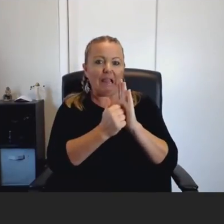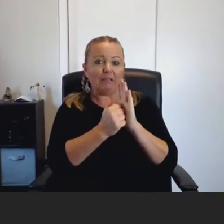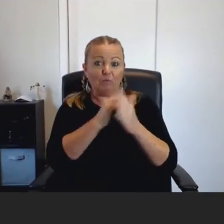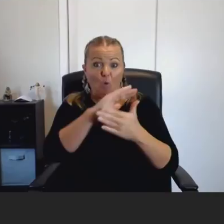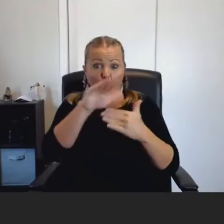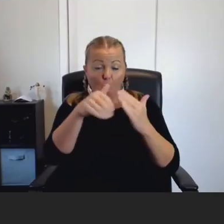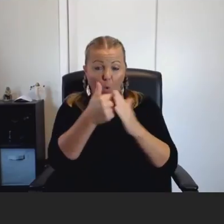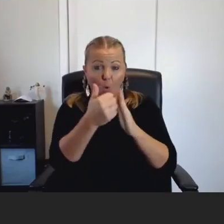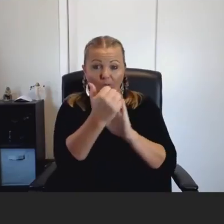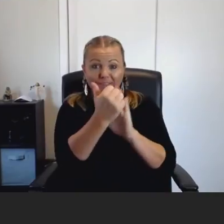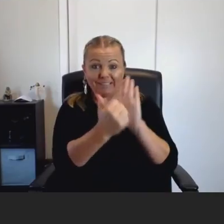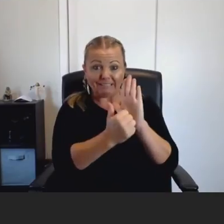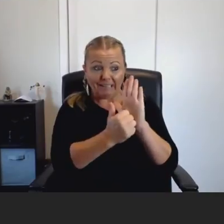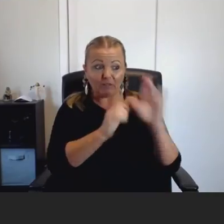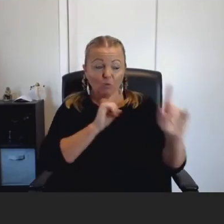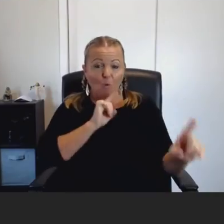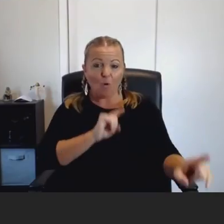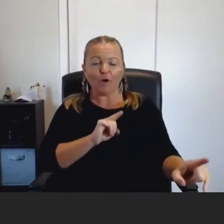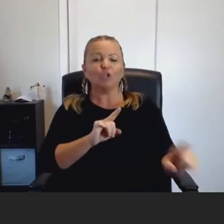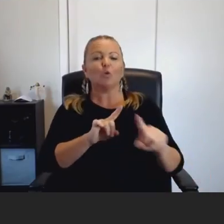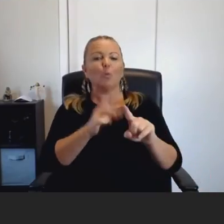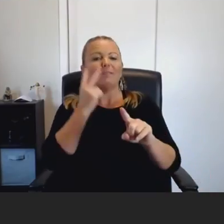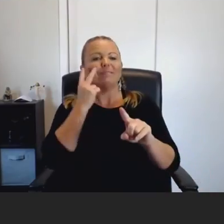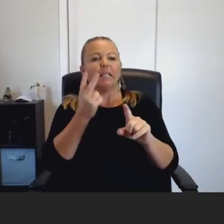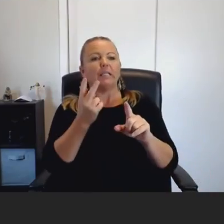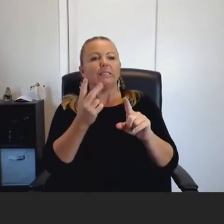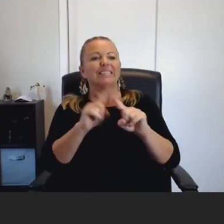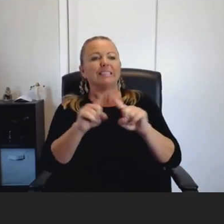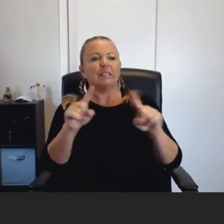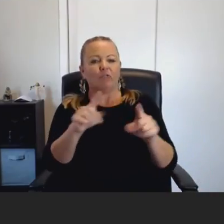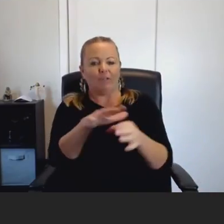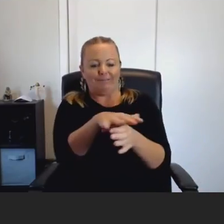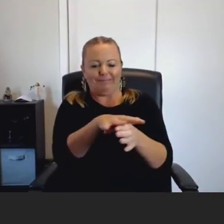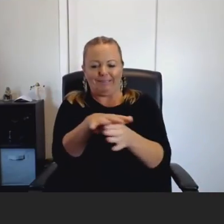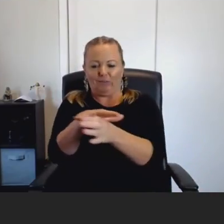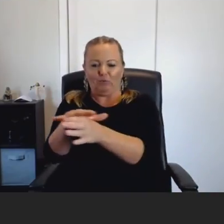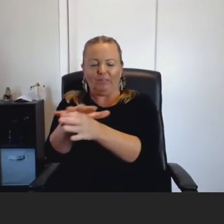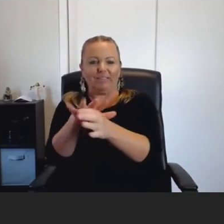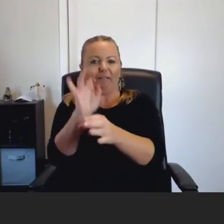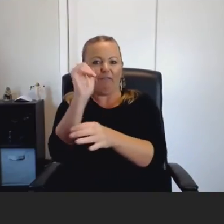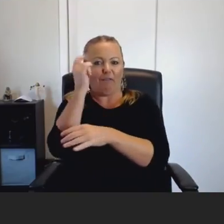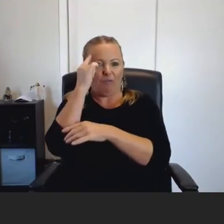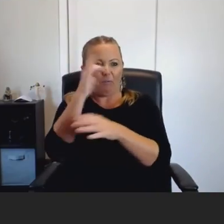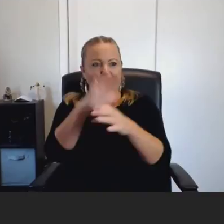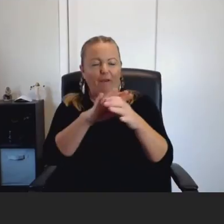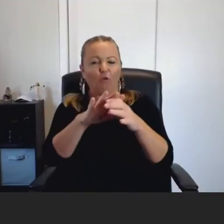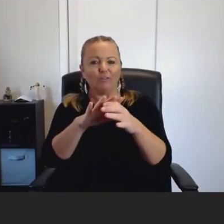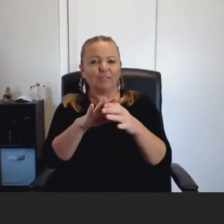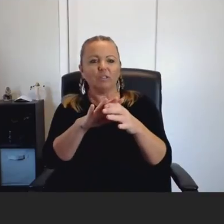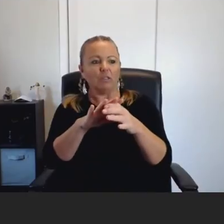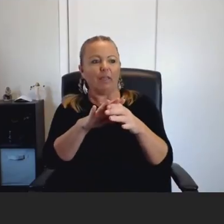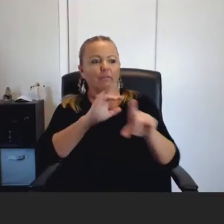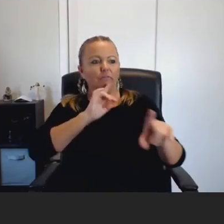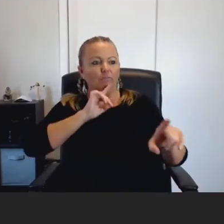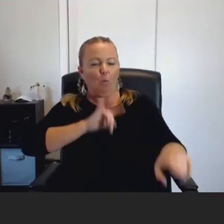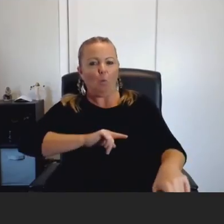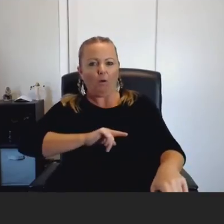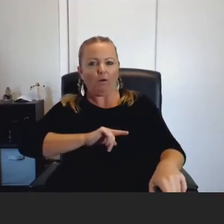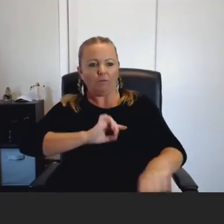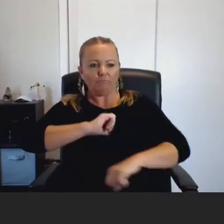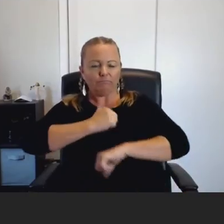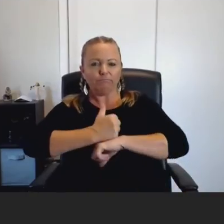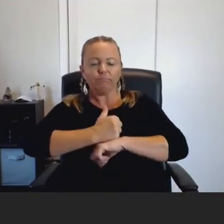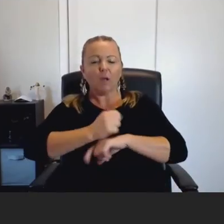different municipalities and or counties that have issued those same types of orders. It is one of those